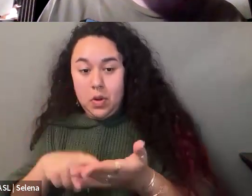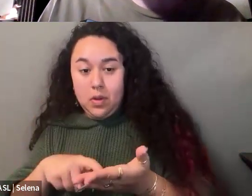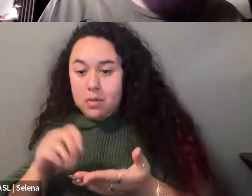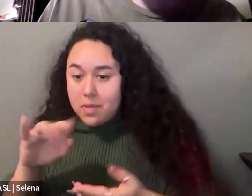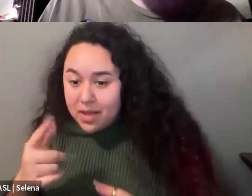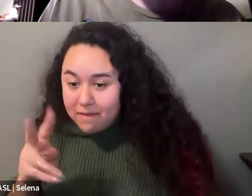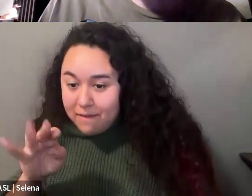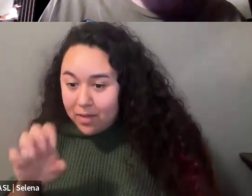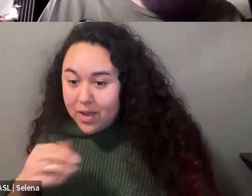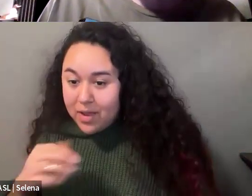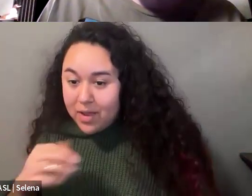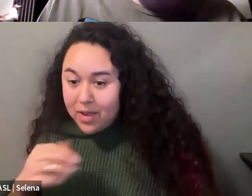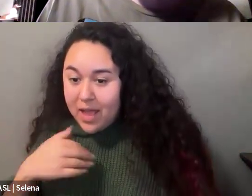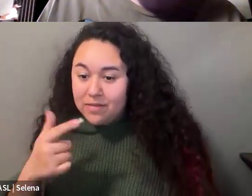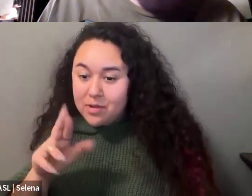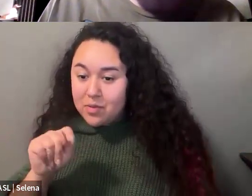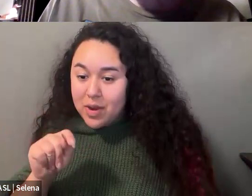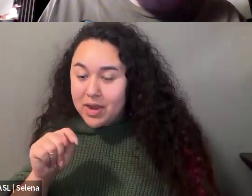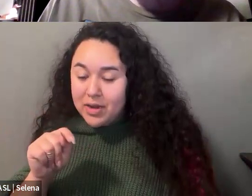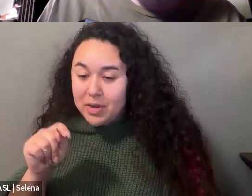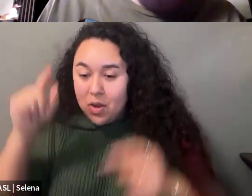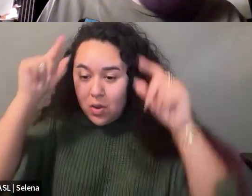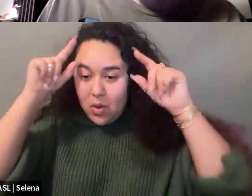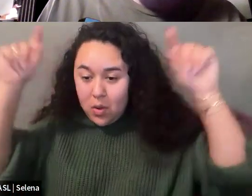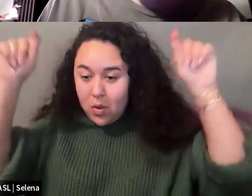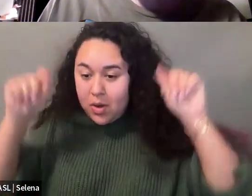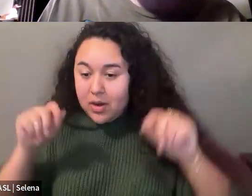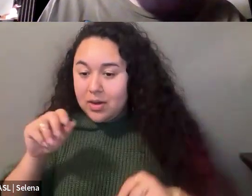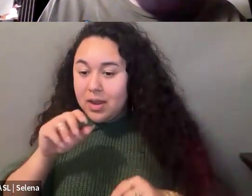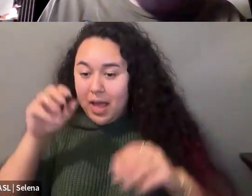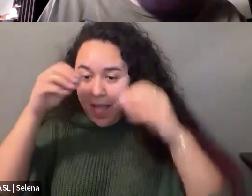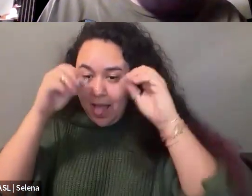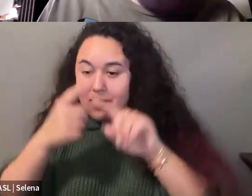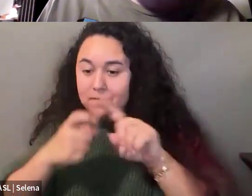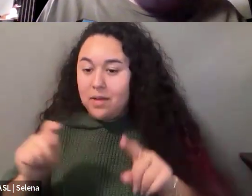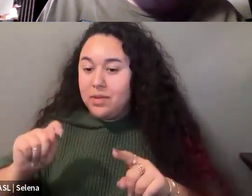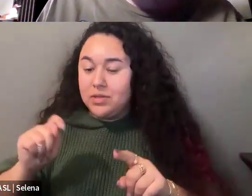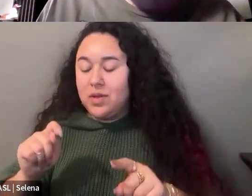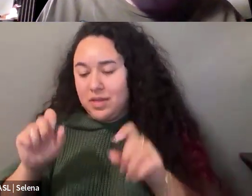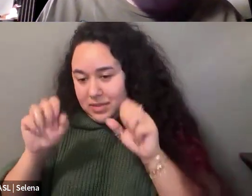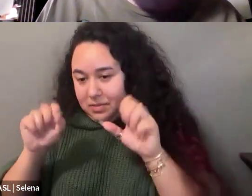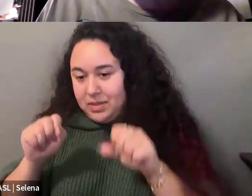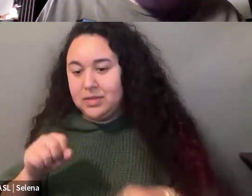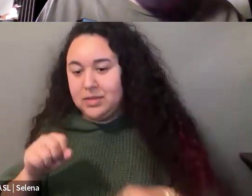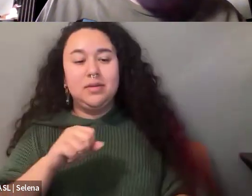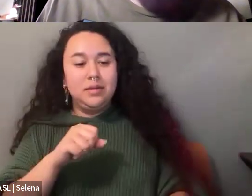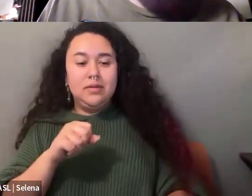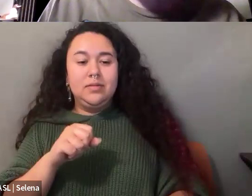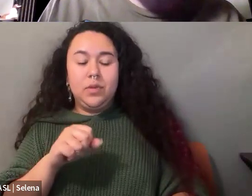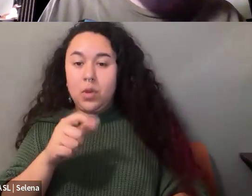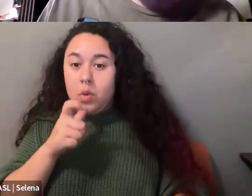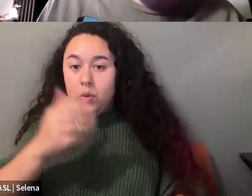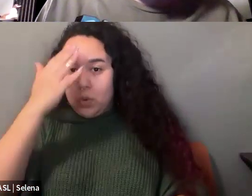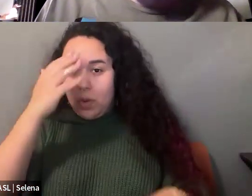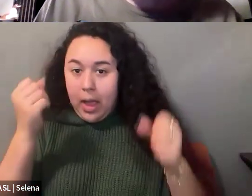goodness, Valerie had a great horned owl from the toilet. That is amazing. First of all, who knew how many toilet